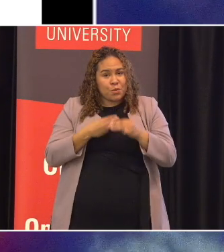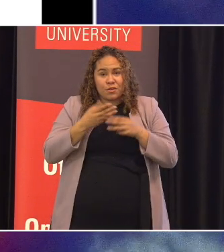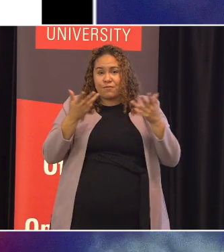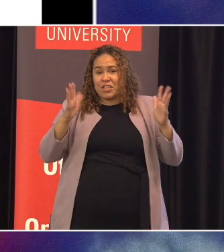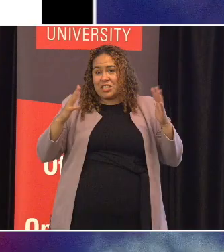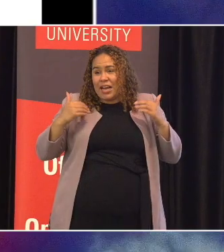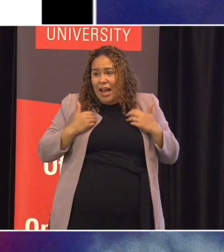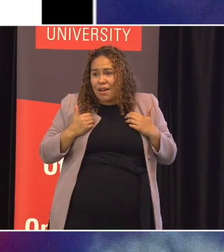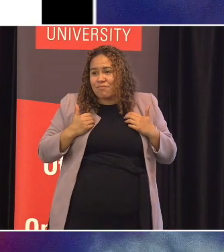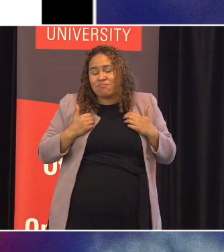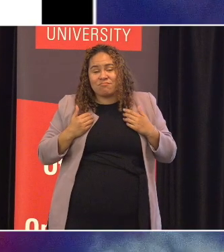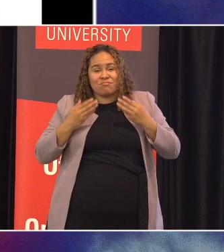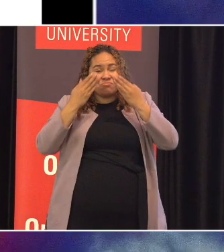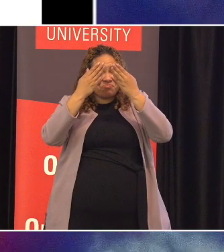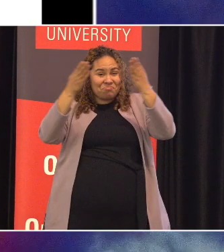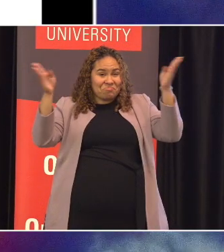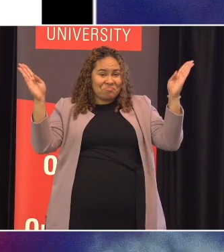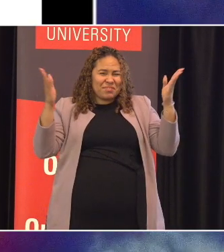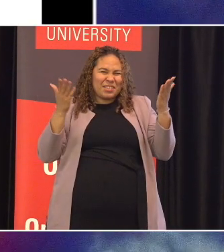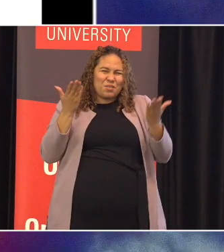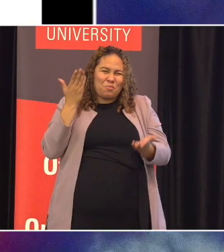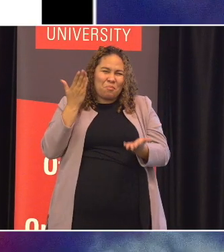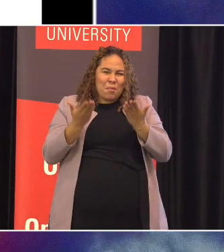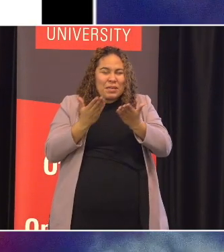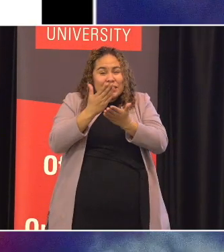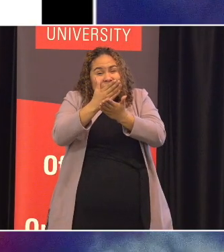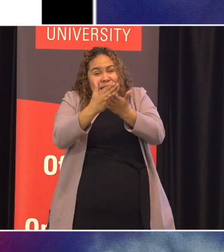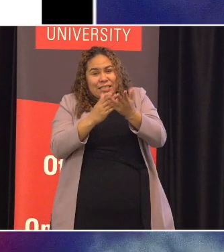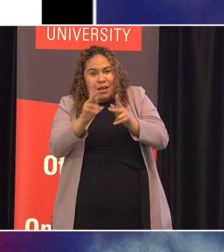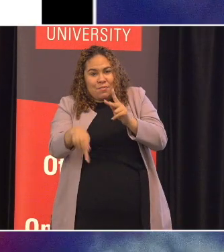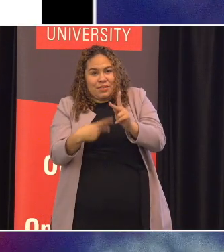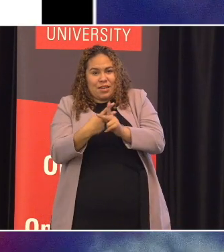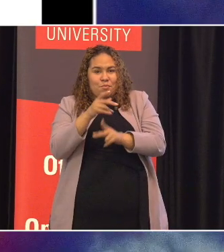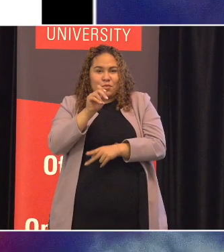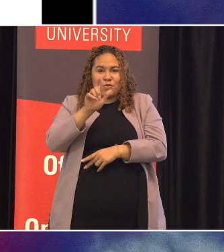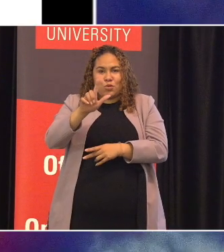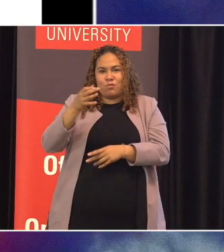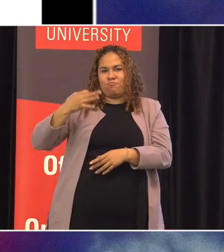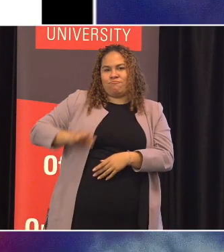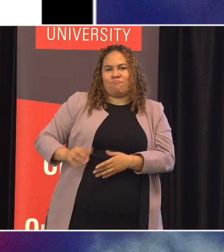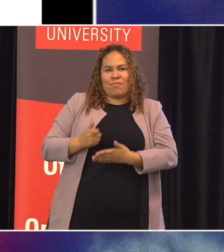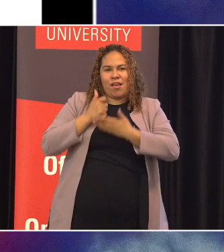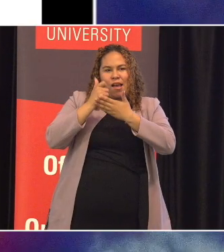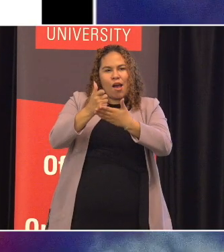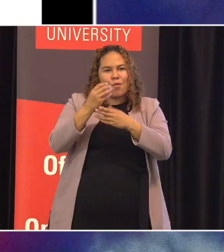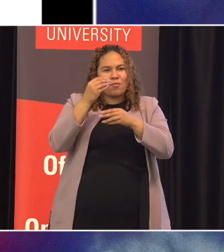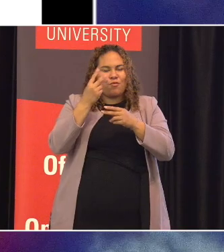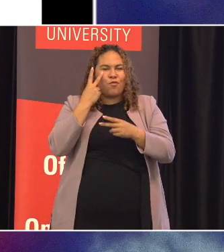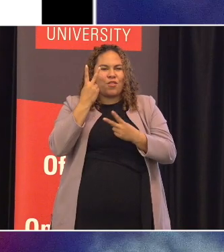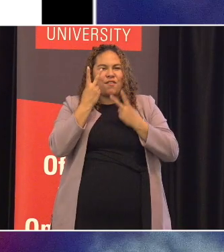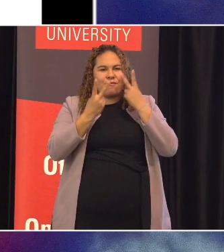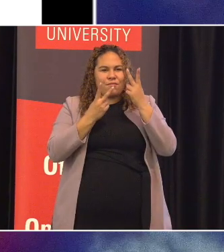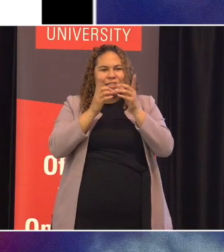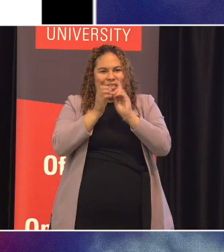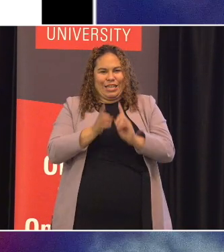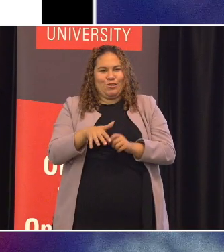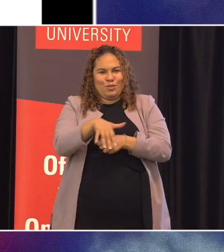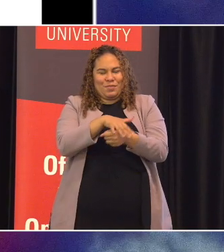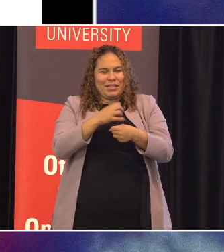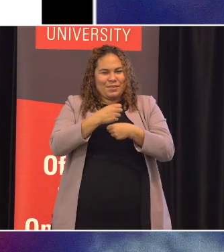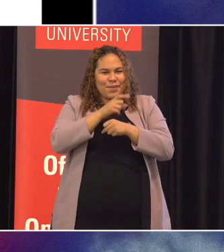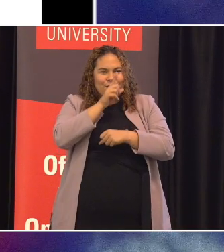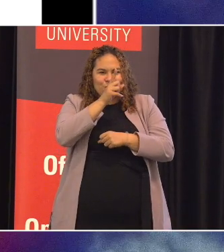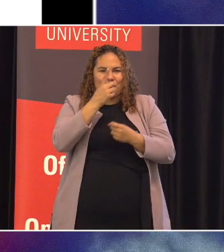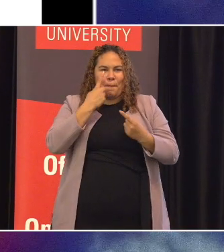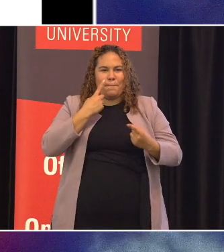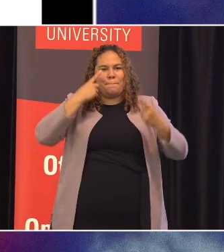So in general, there's probably some tool to help you out in the digital space to see if you have done your work in the